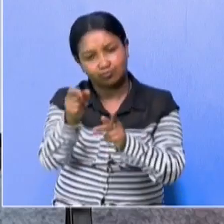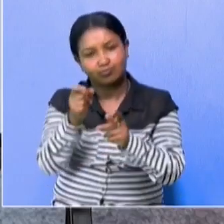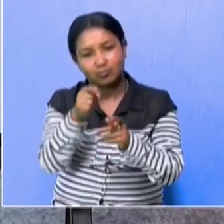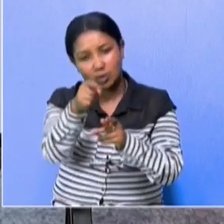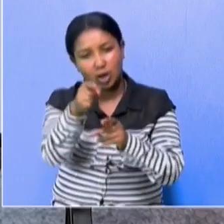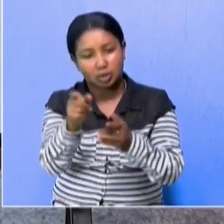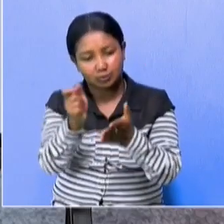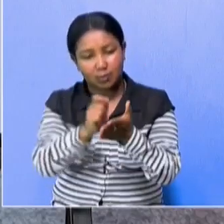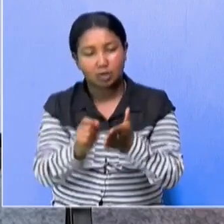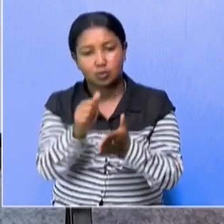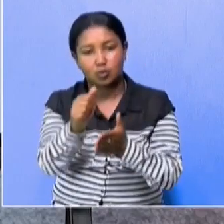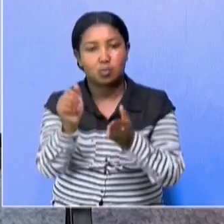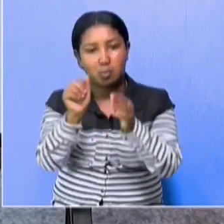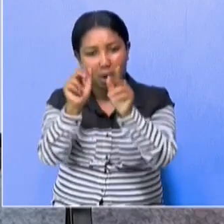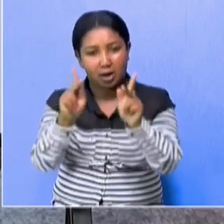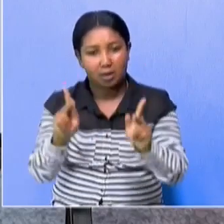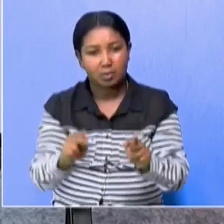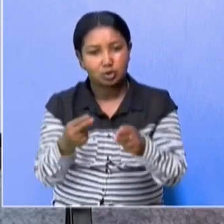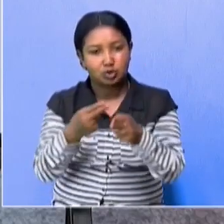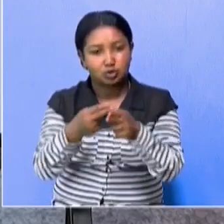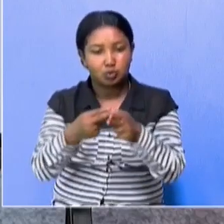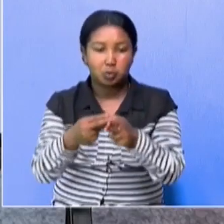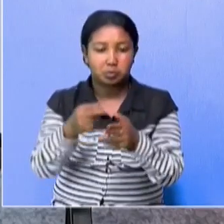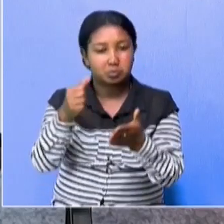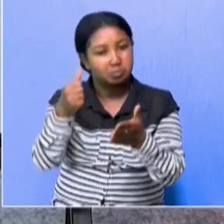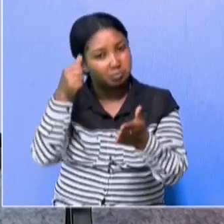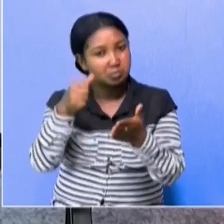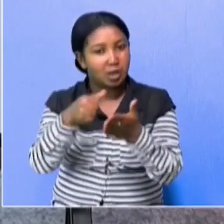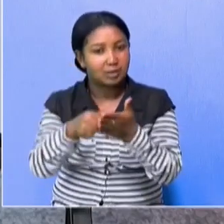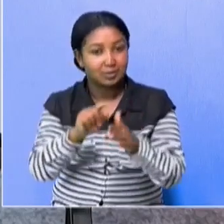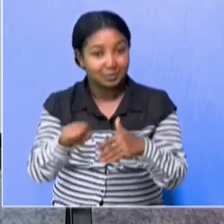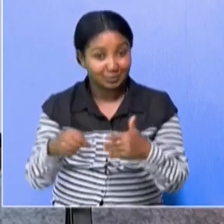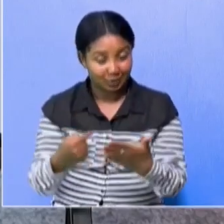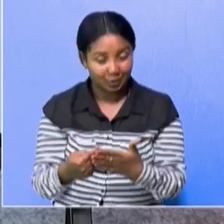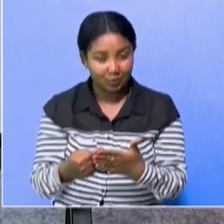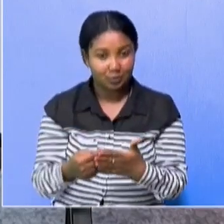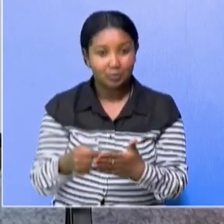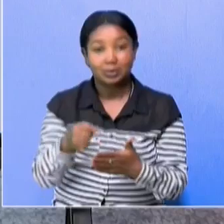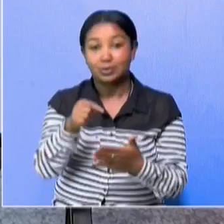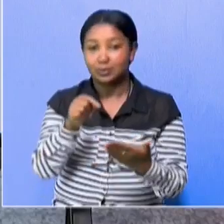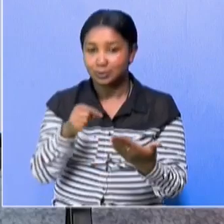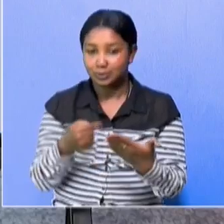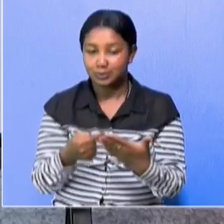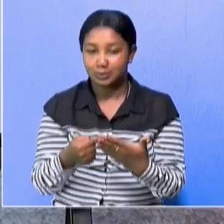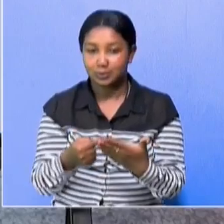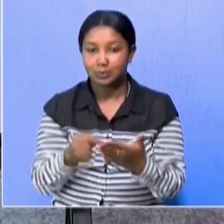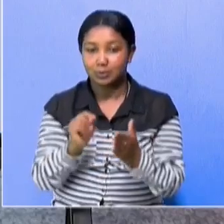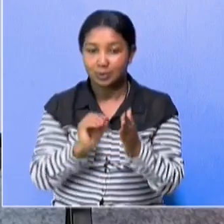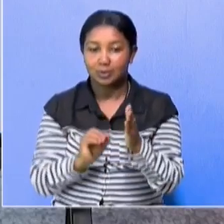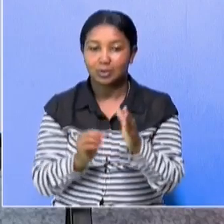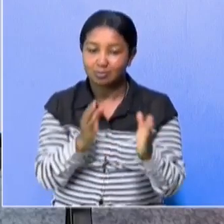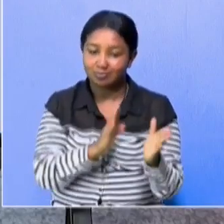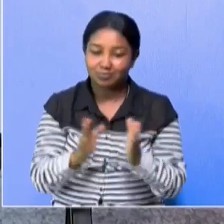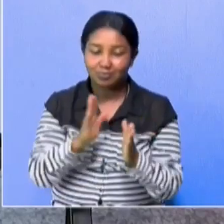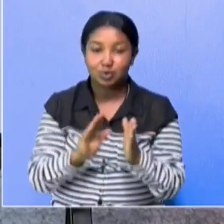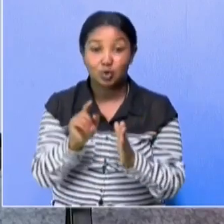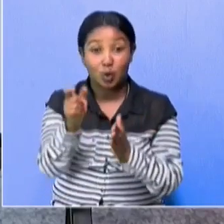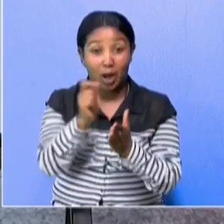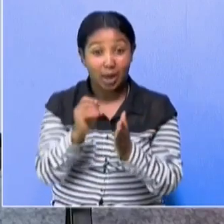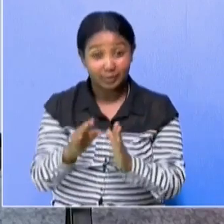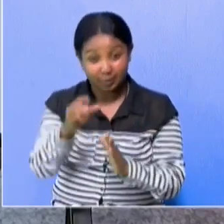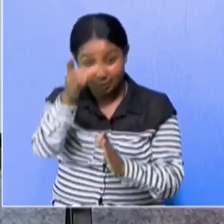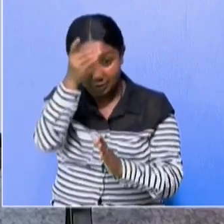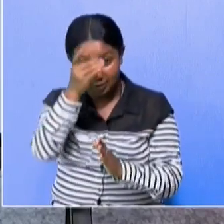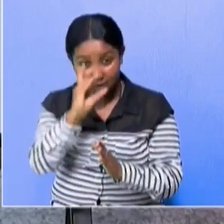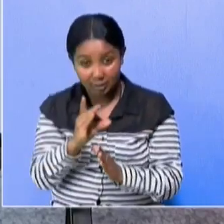your paragraph, short texts. So, in order to develop or promote your writing